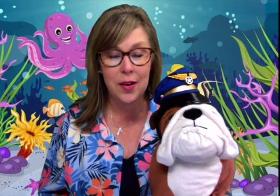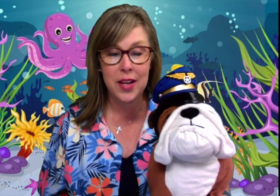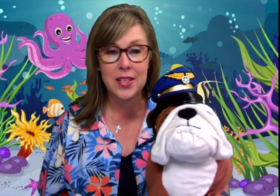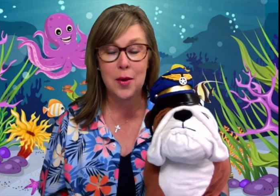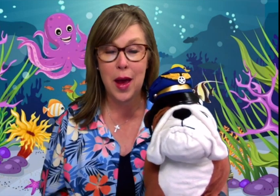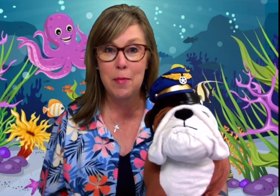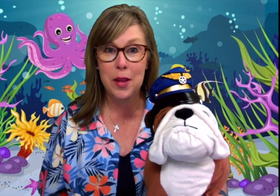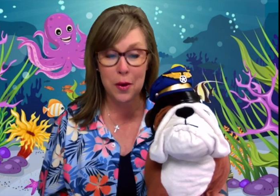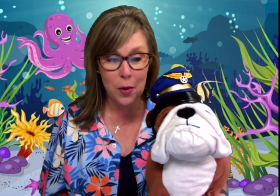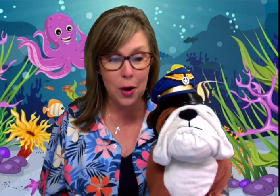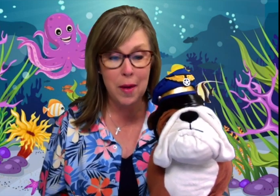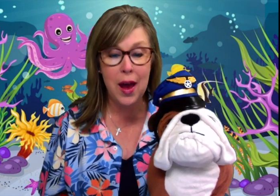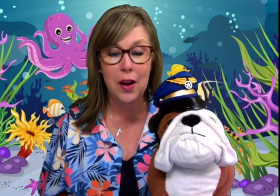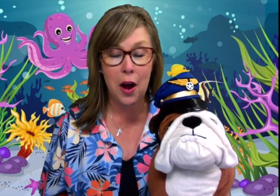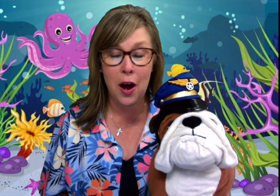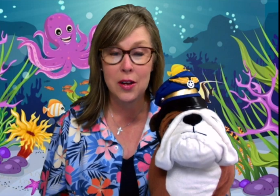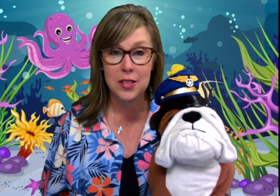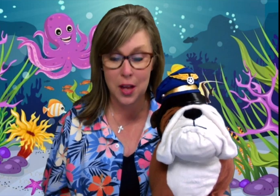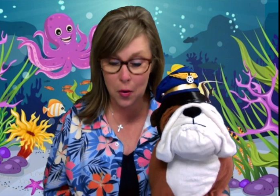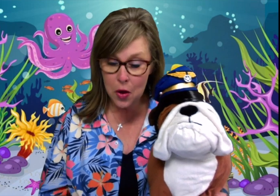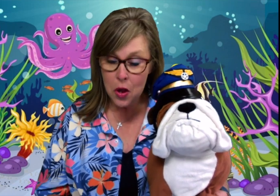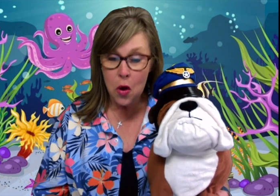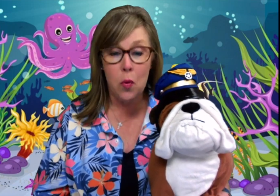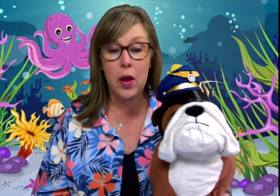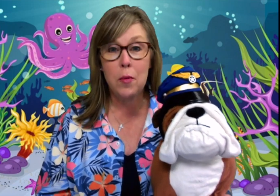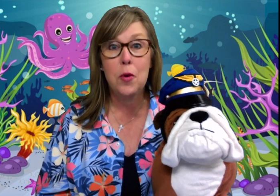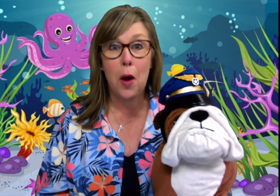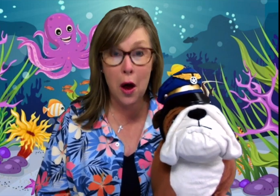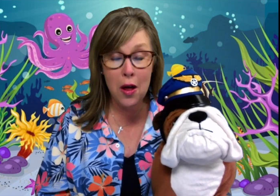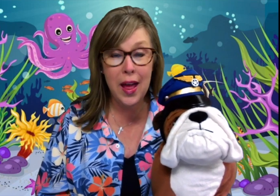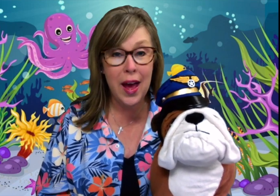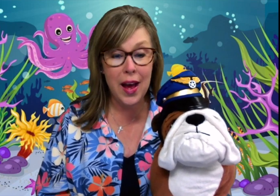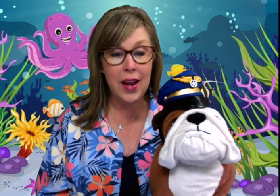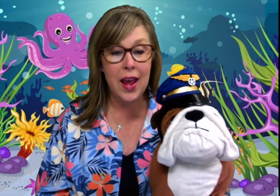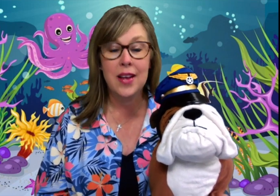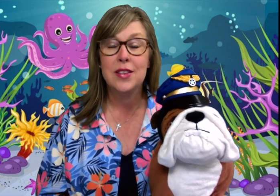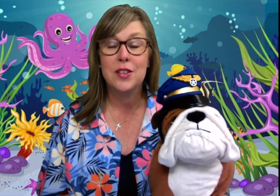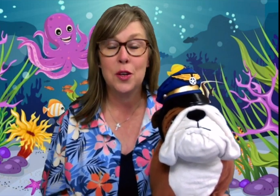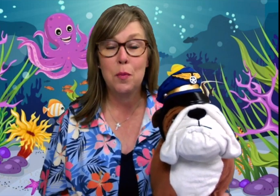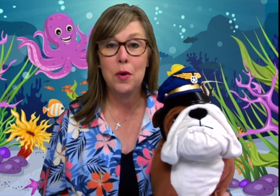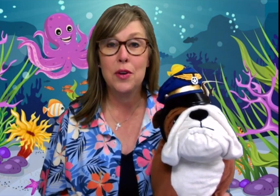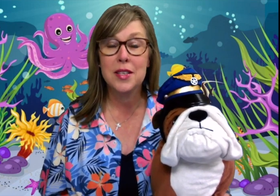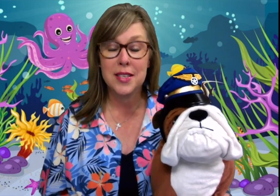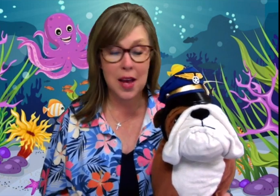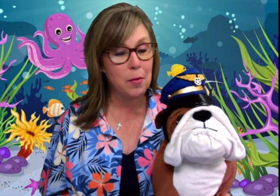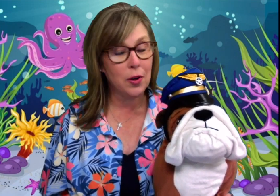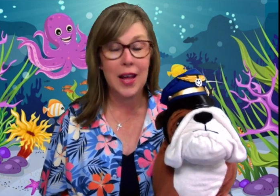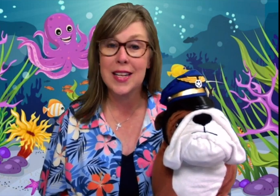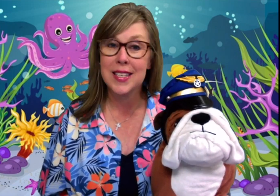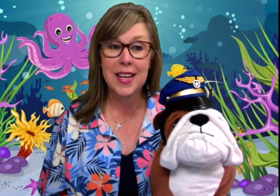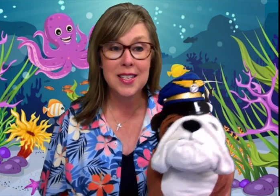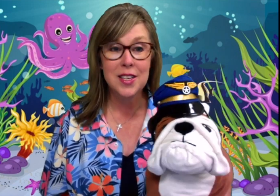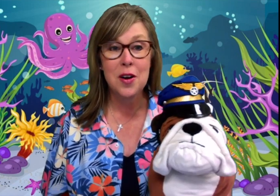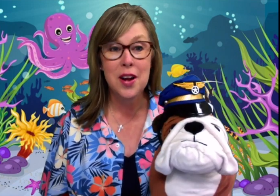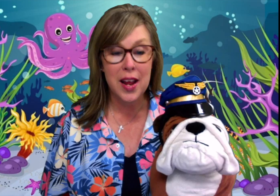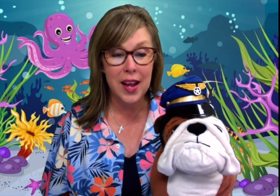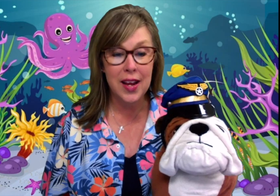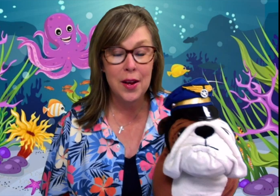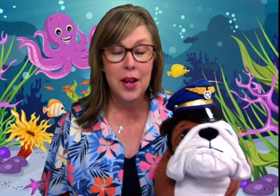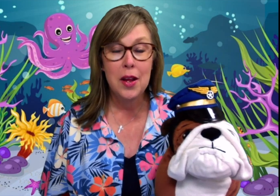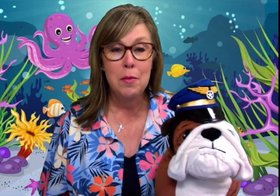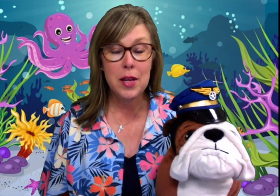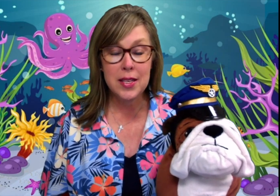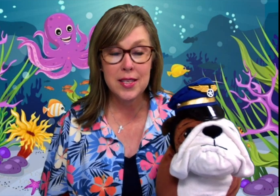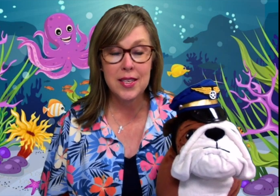Cookie Dough, and he's so happy you are back also. We hope you all had a super summer. Let's get